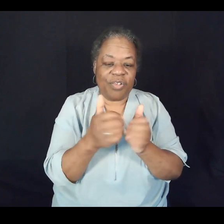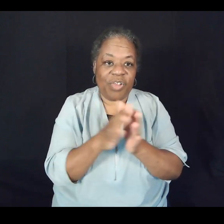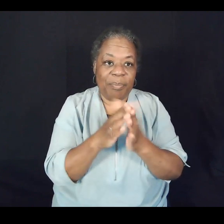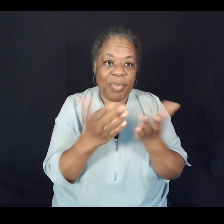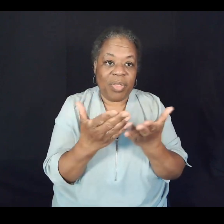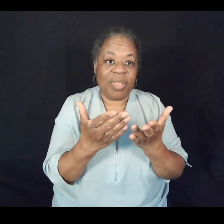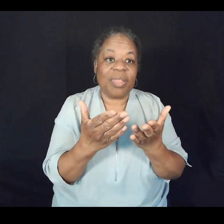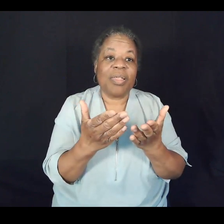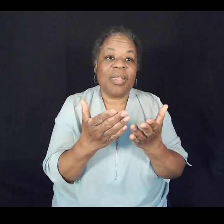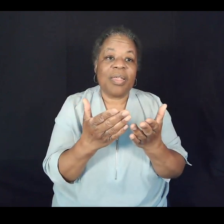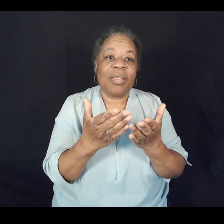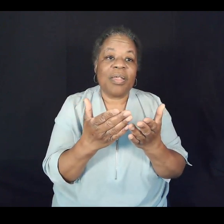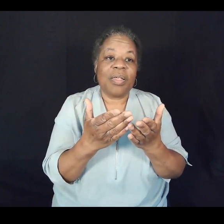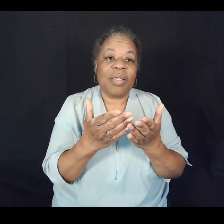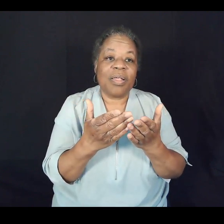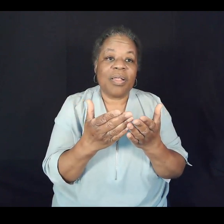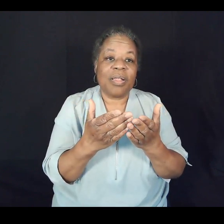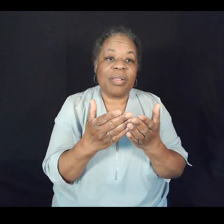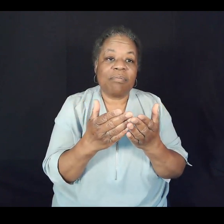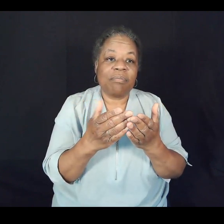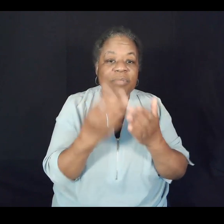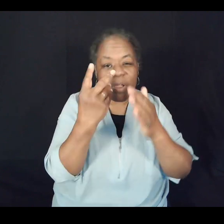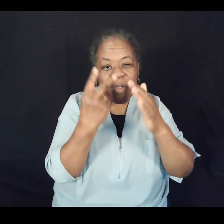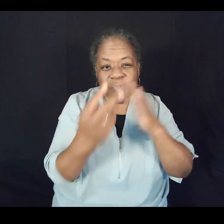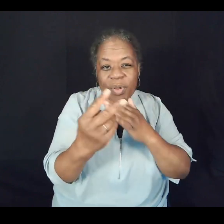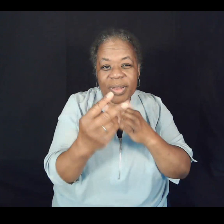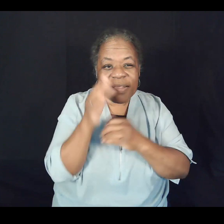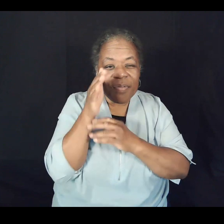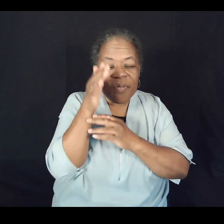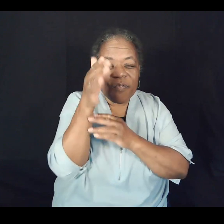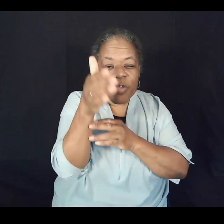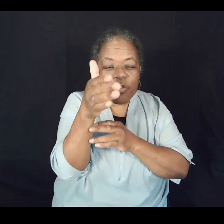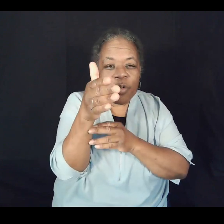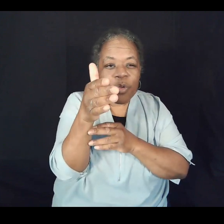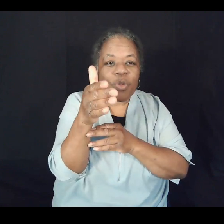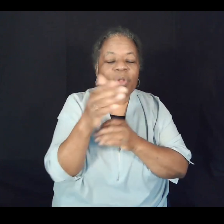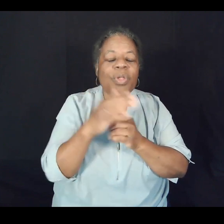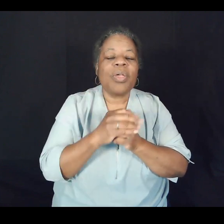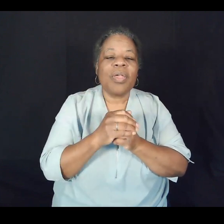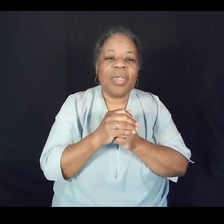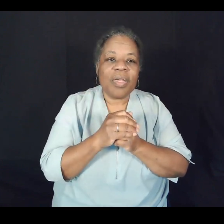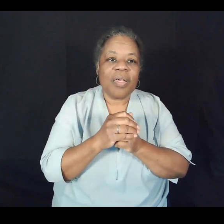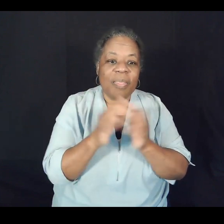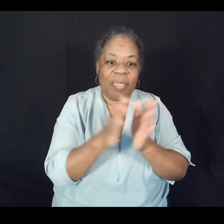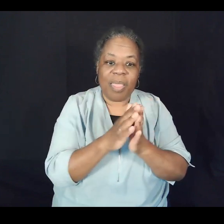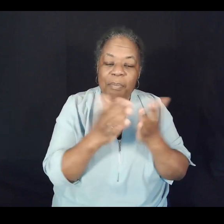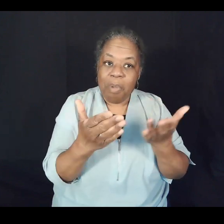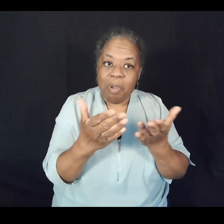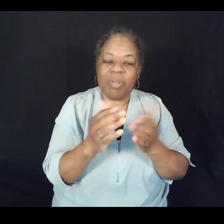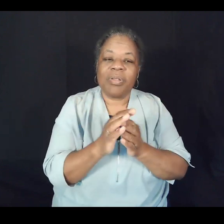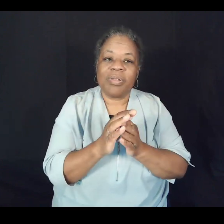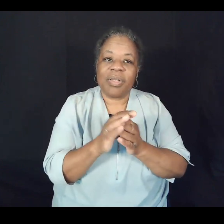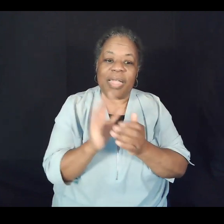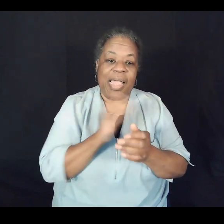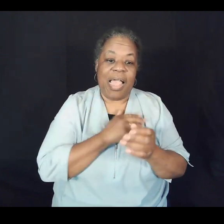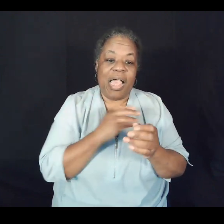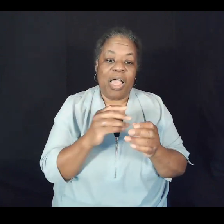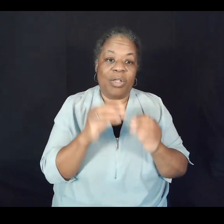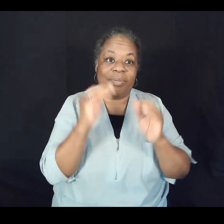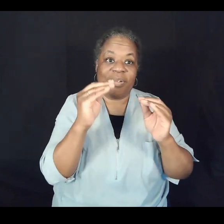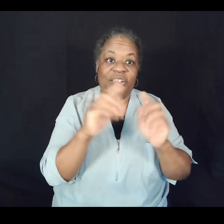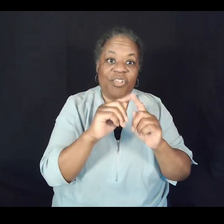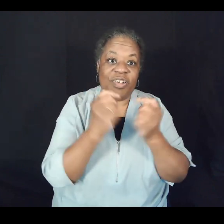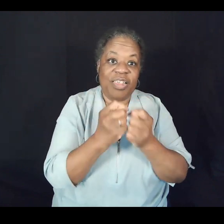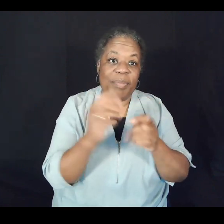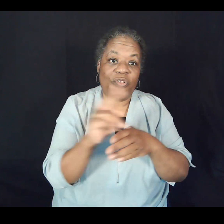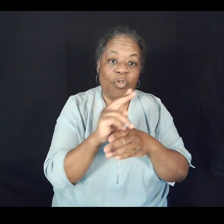book, Foretaste of the Future by Dean Fleming, is a resource that our teaching team is using. And if you only have a few